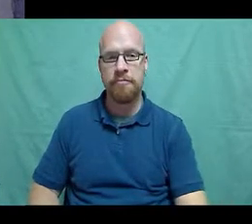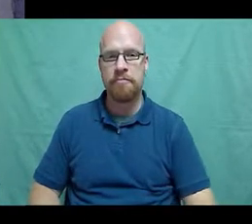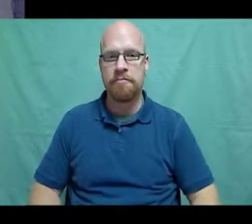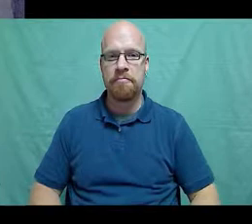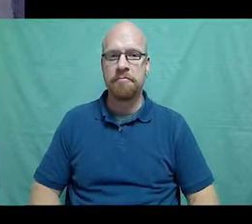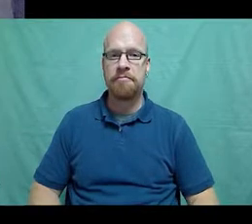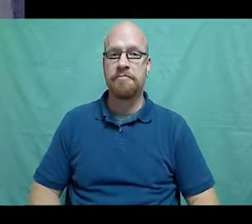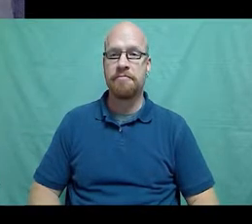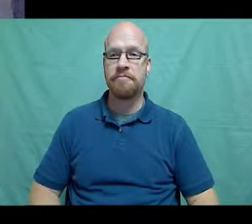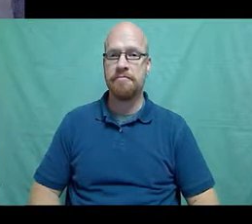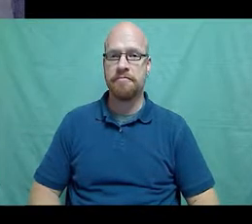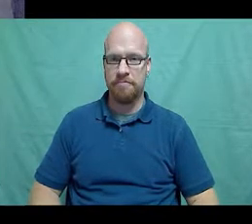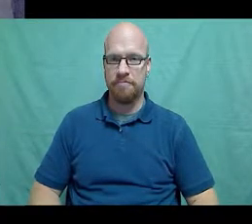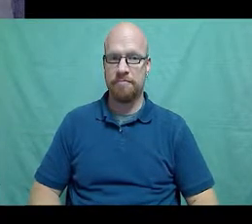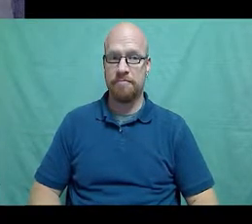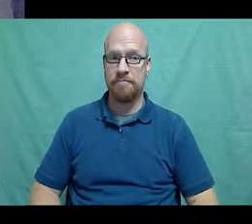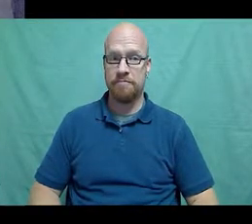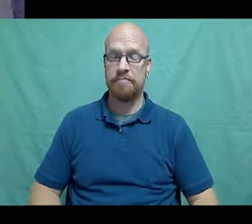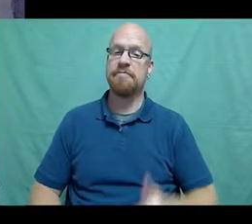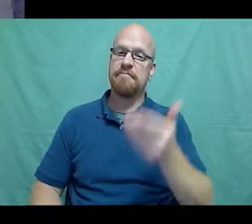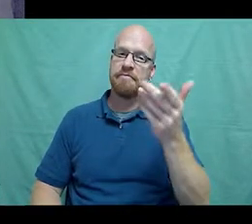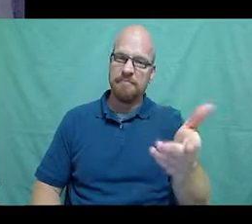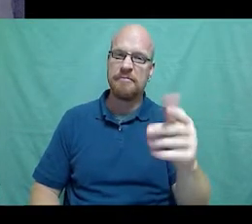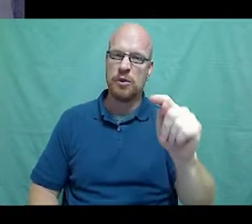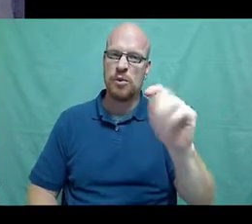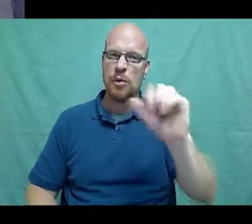that person or animal and make markings on the bones.